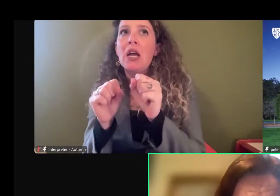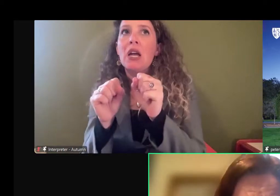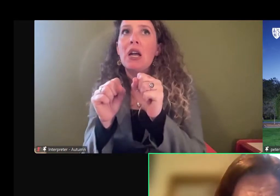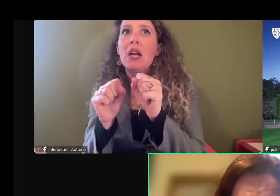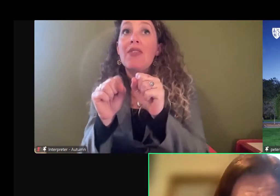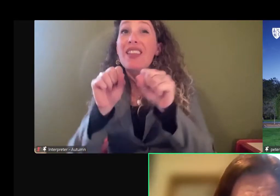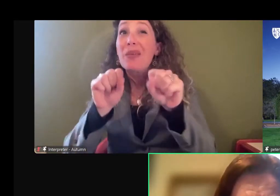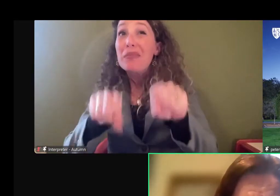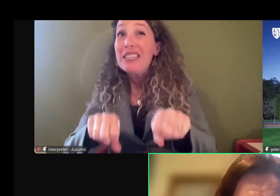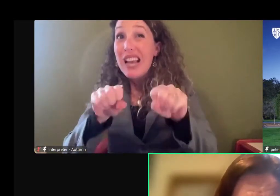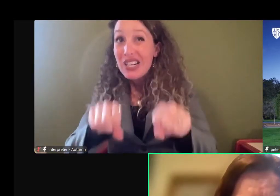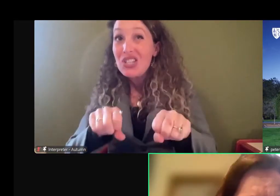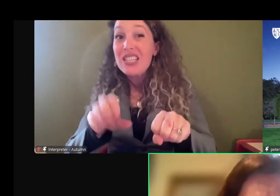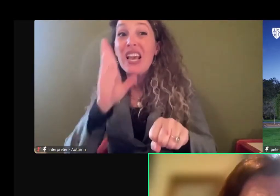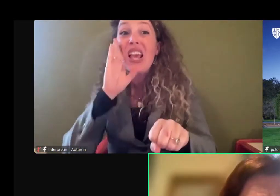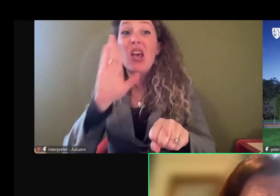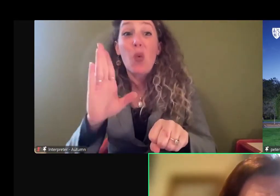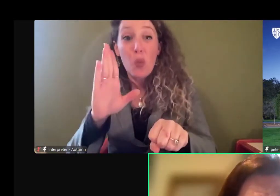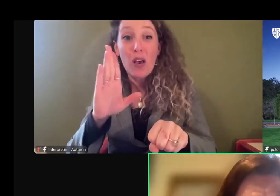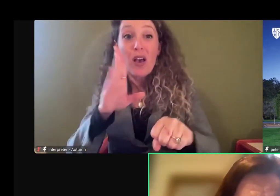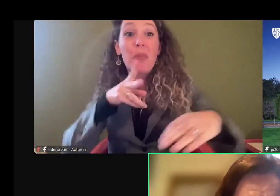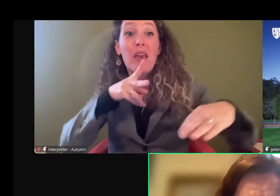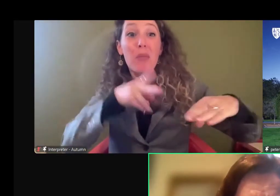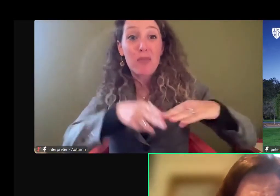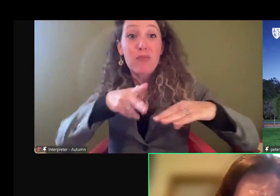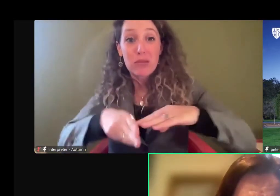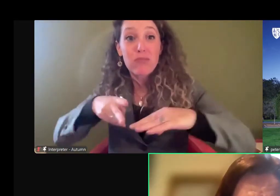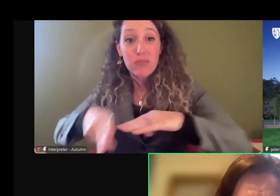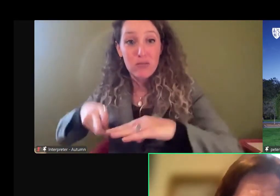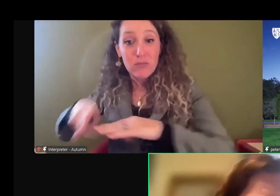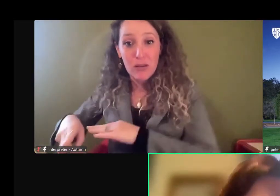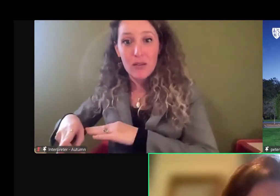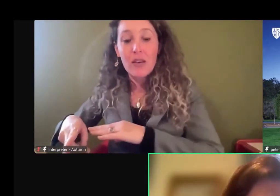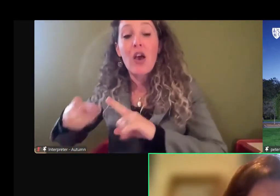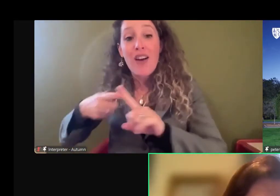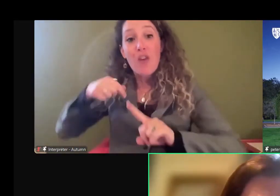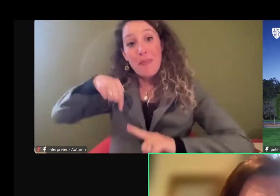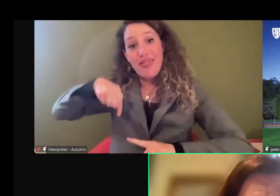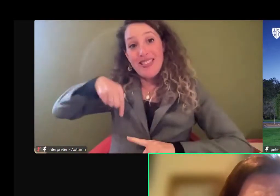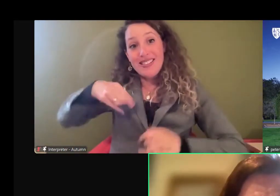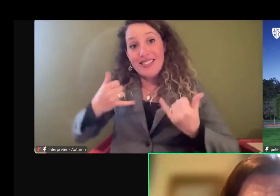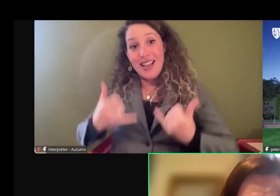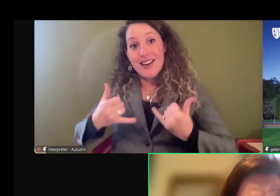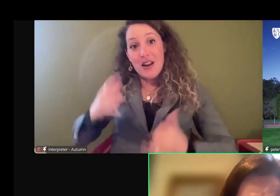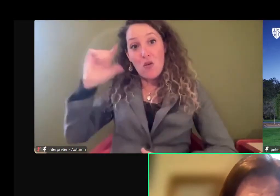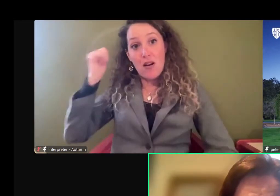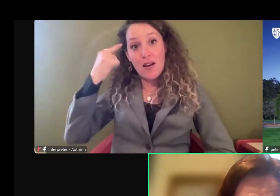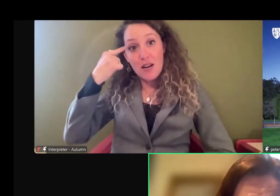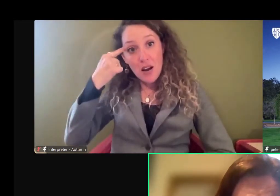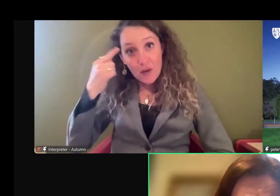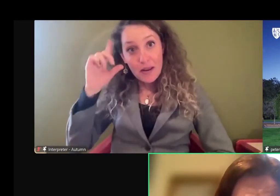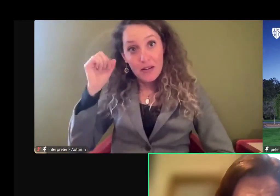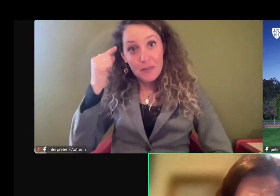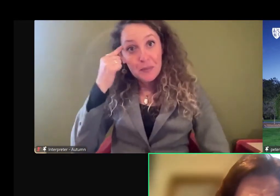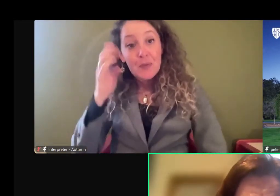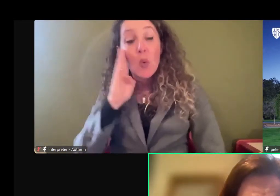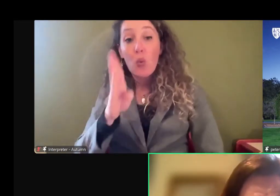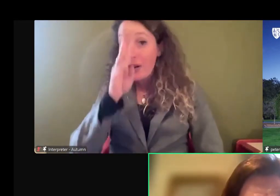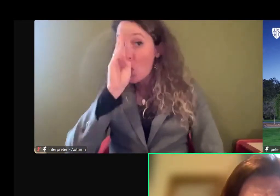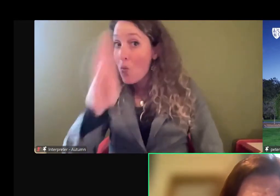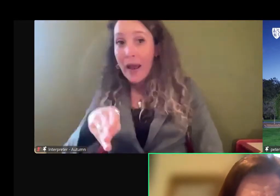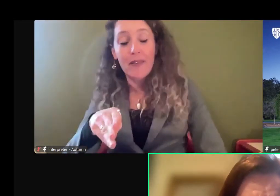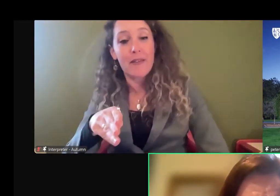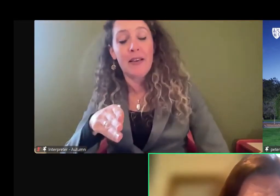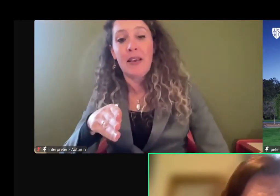potentially or going to be slashed by this government. And that would